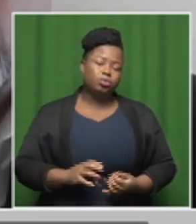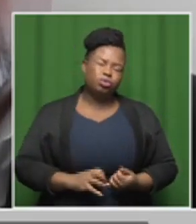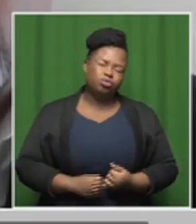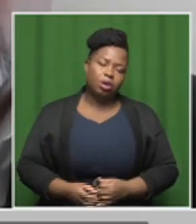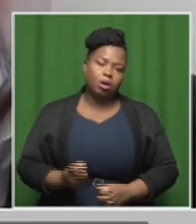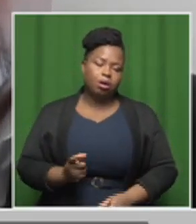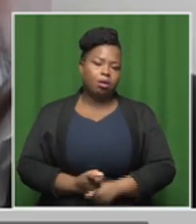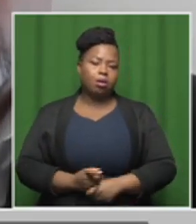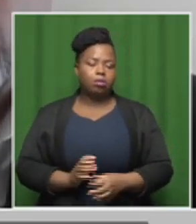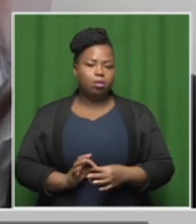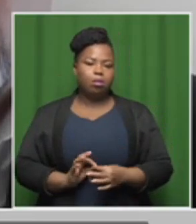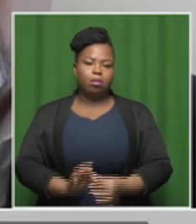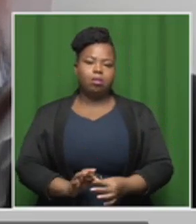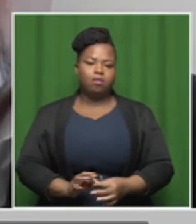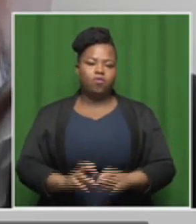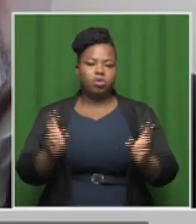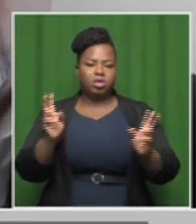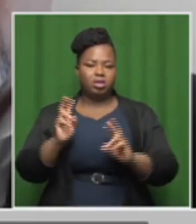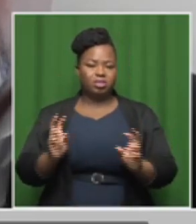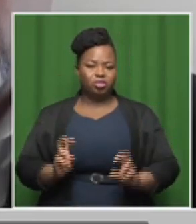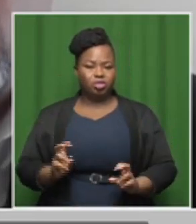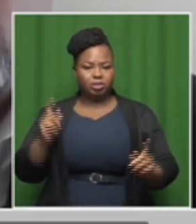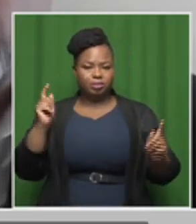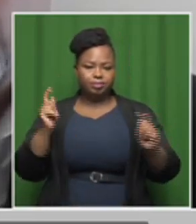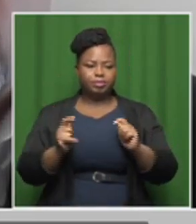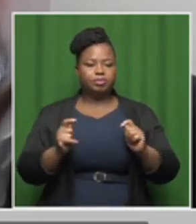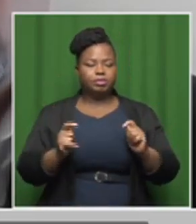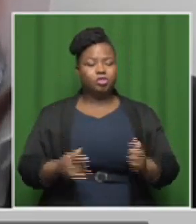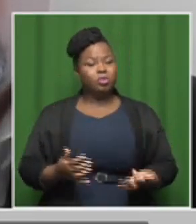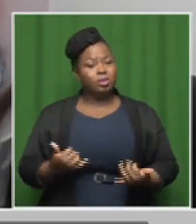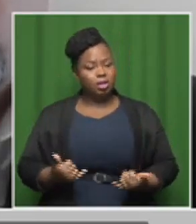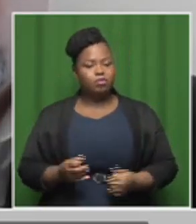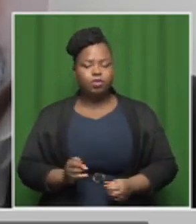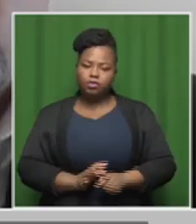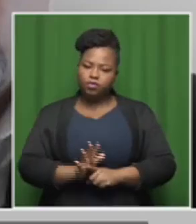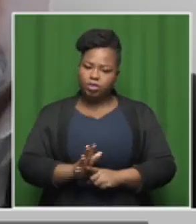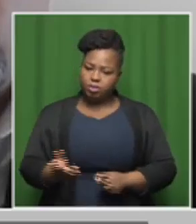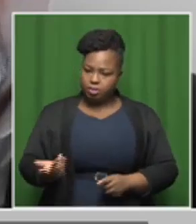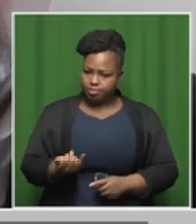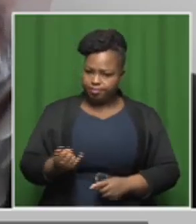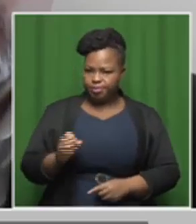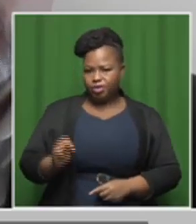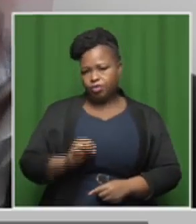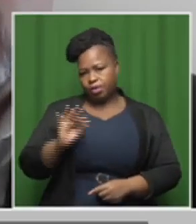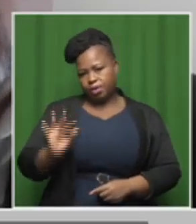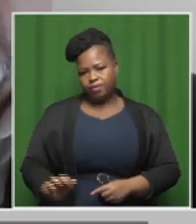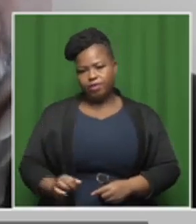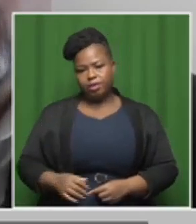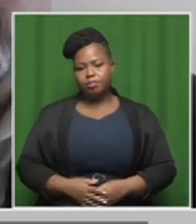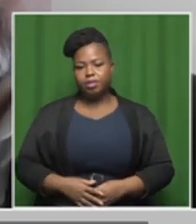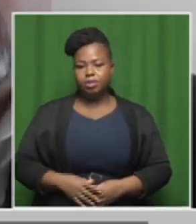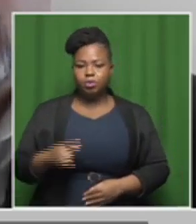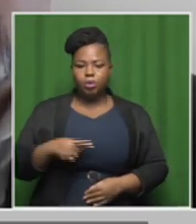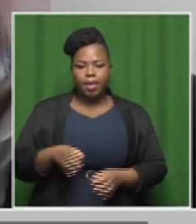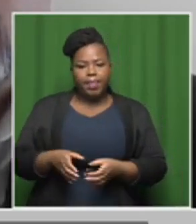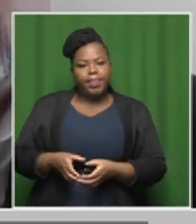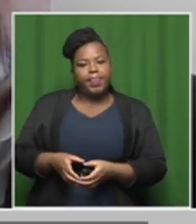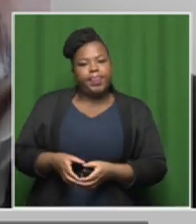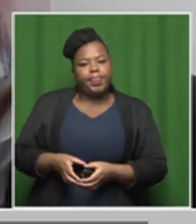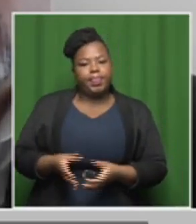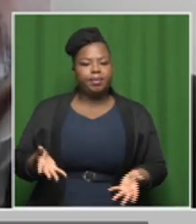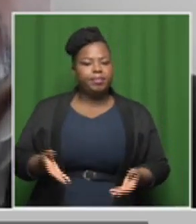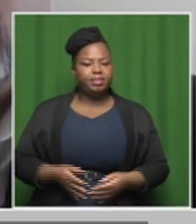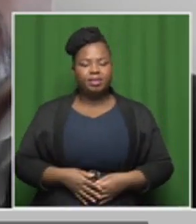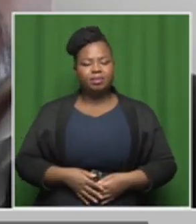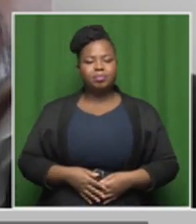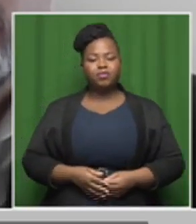massive commitment to this energy transition, obviously influencing countries like South Africa, who are very small in terms of